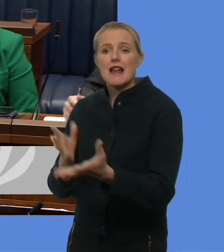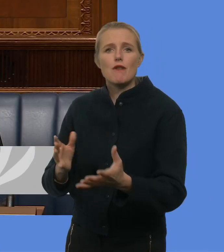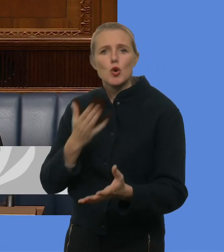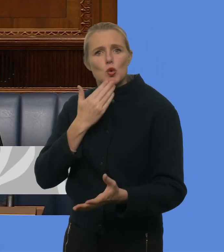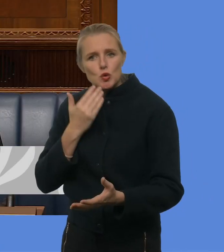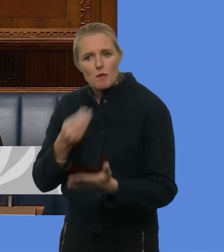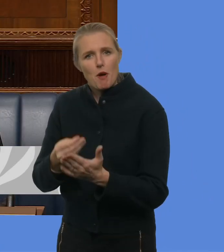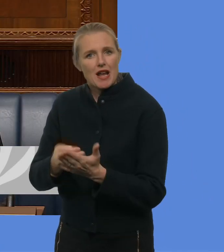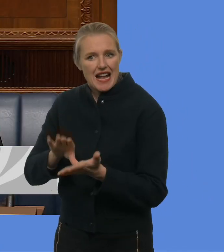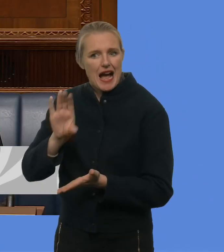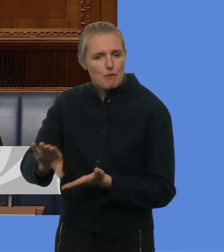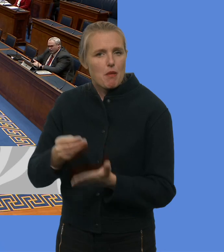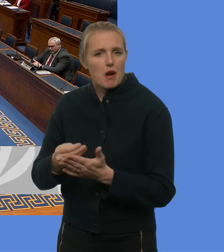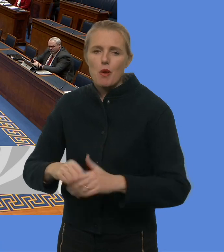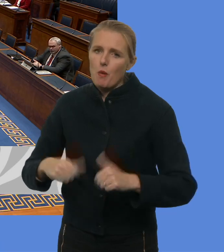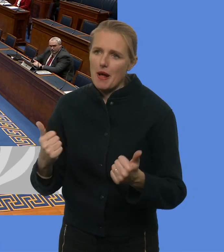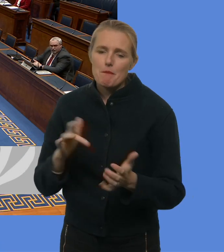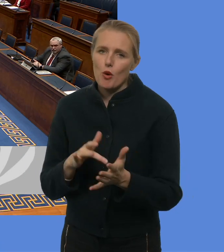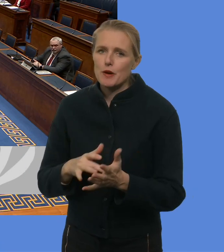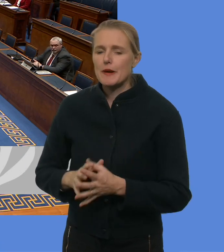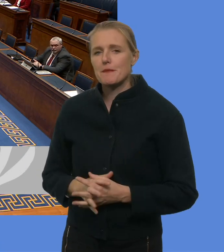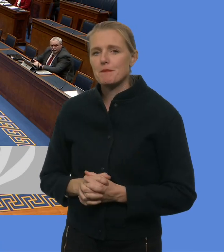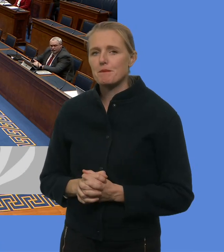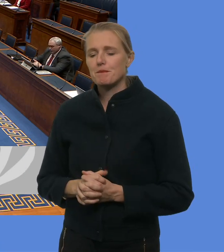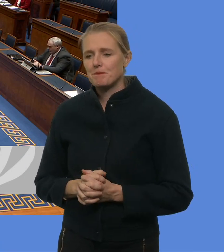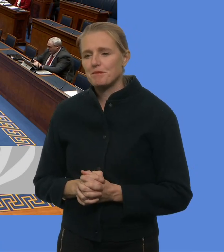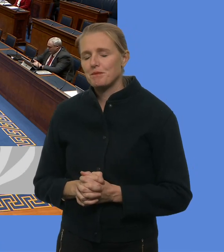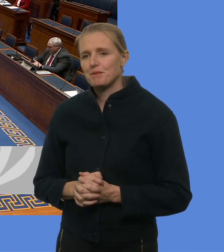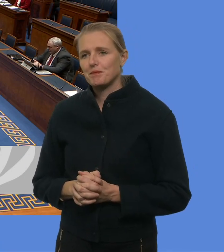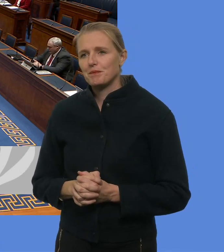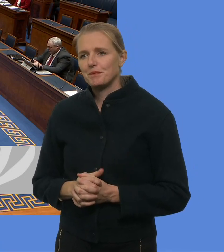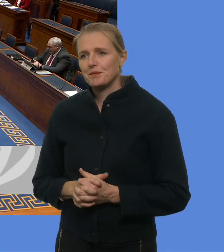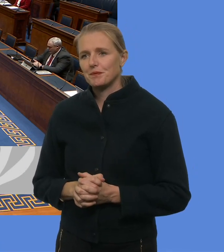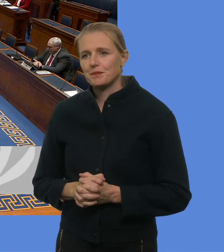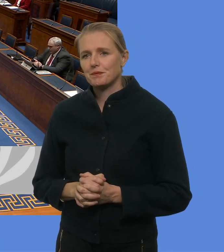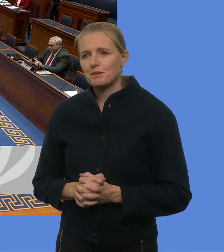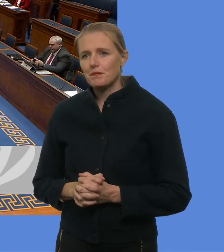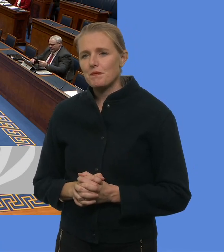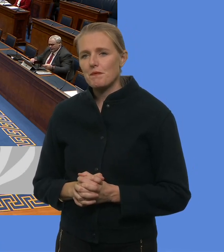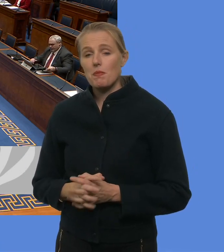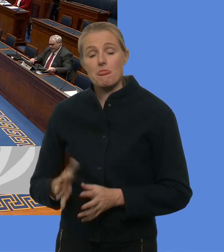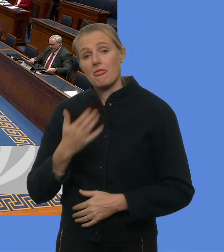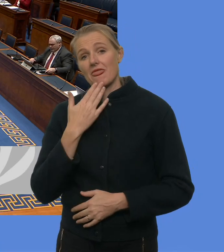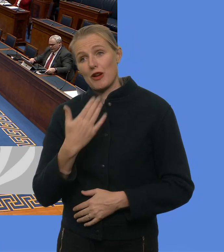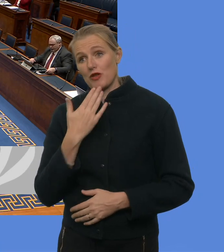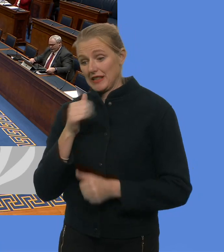at the moment. Deborah Ruskin, please. Speaker, and I thank the Deputy First Minister for her answers